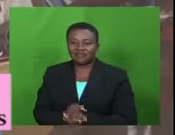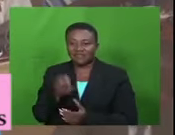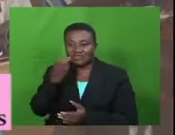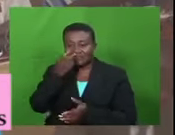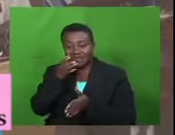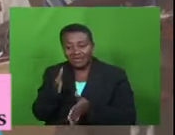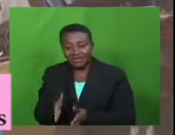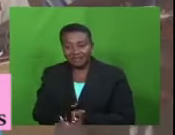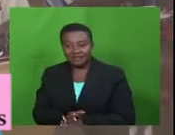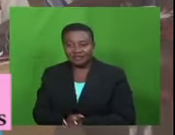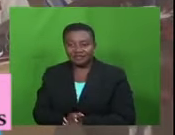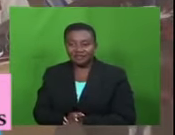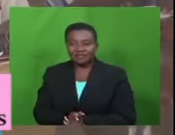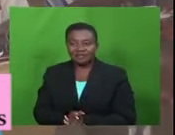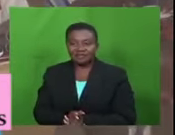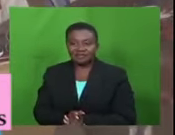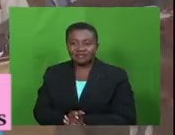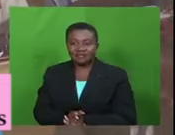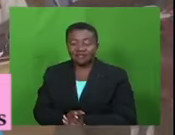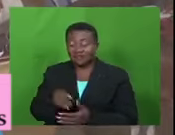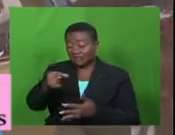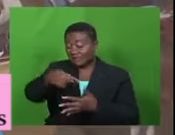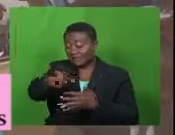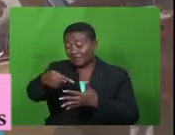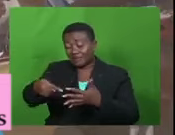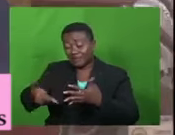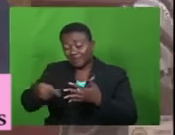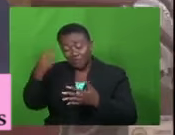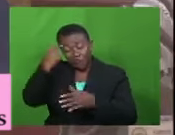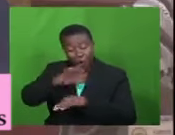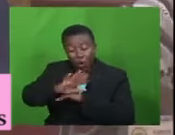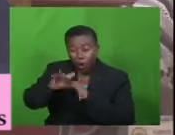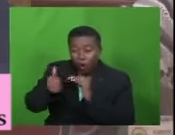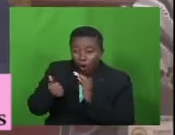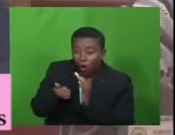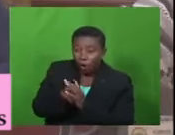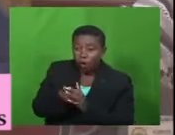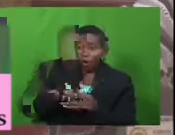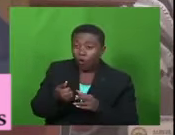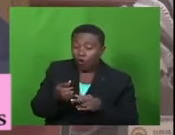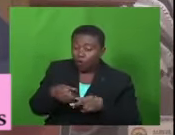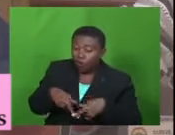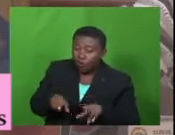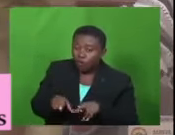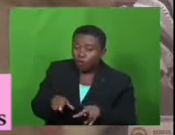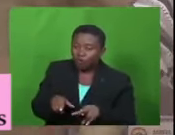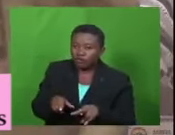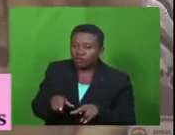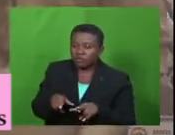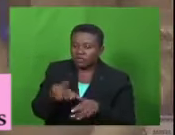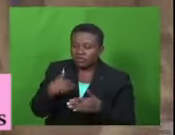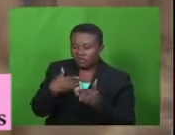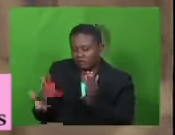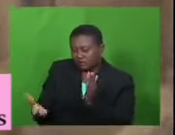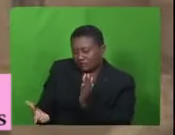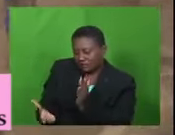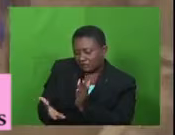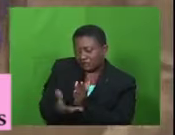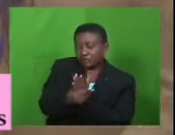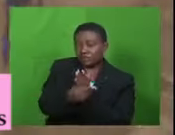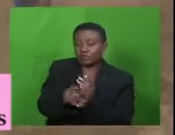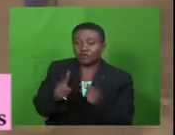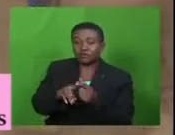Speaker, the details of all these roads are attached in the annex to this